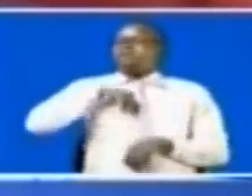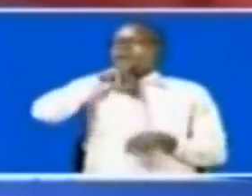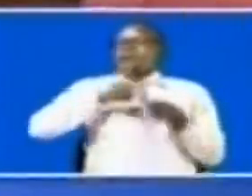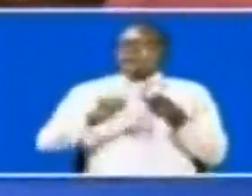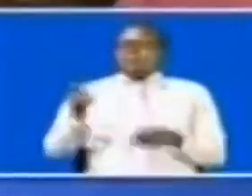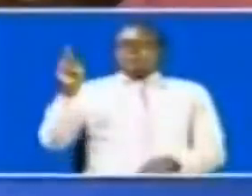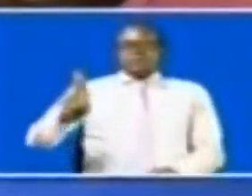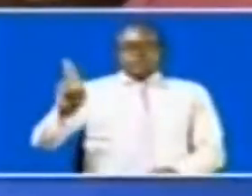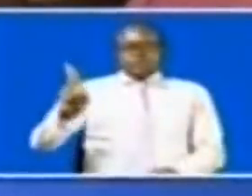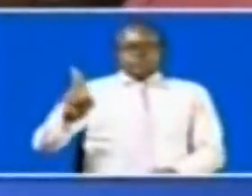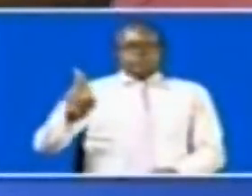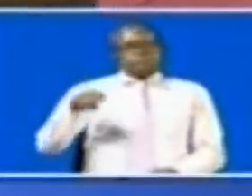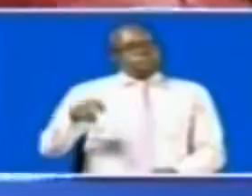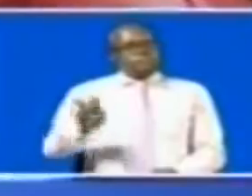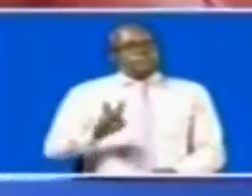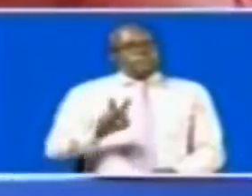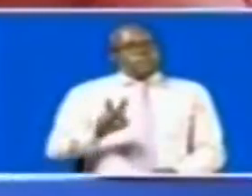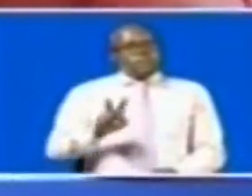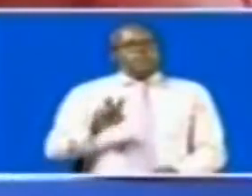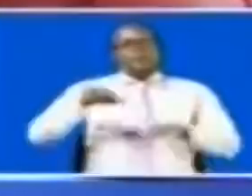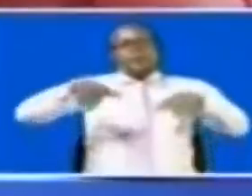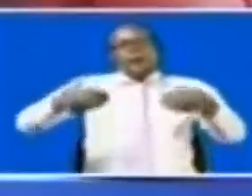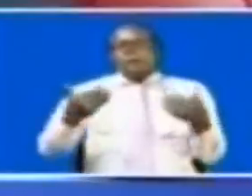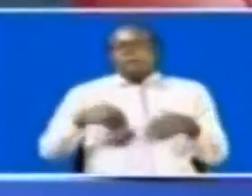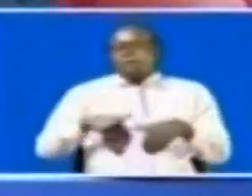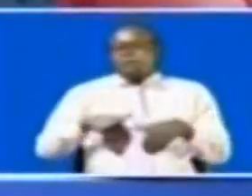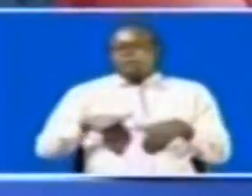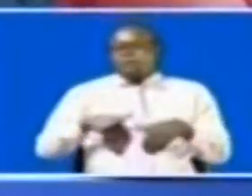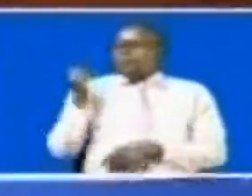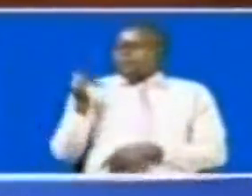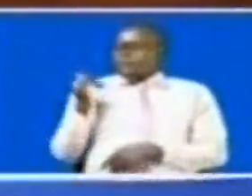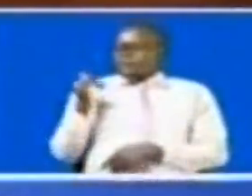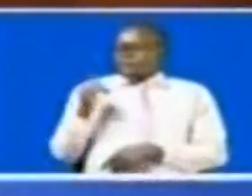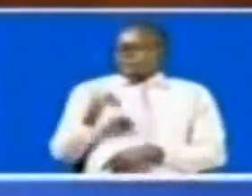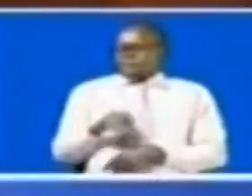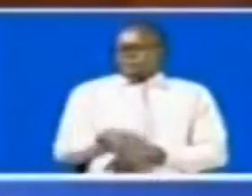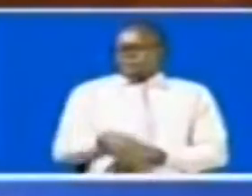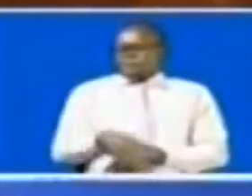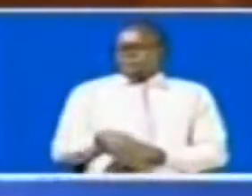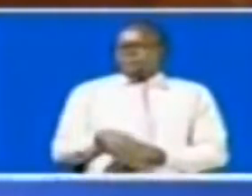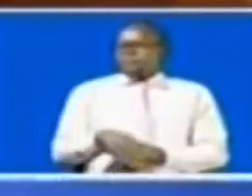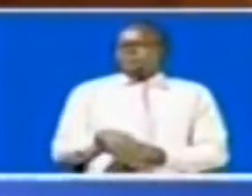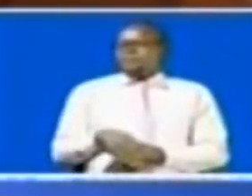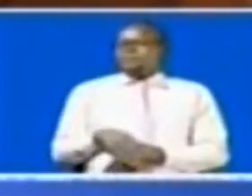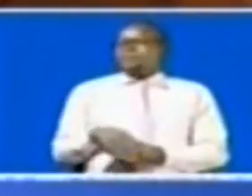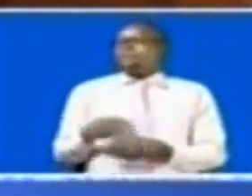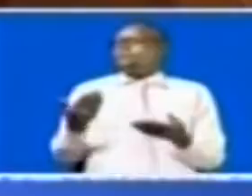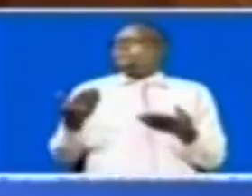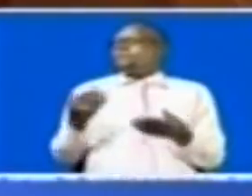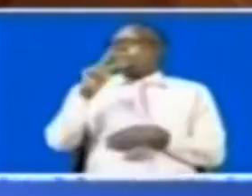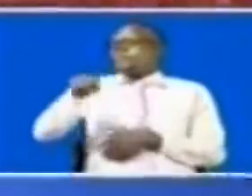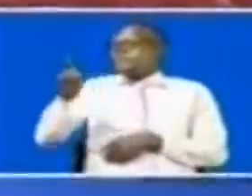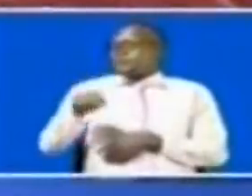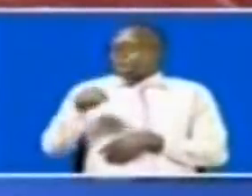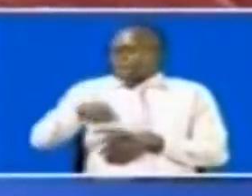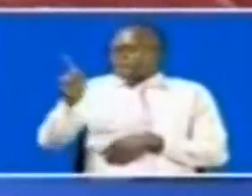and Uhuru Kenyatta, the President of the Republic of Kenya, I mean, how do you unfollow Deputy President? Simple answer, it was a mistake. Both the Deputy President and the President